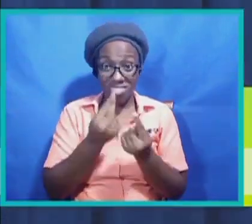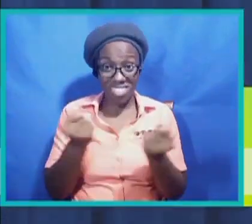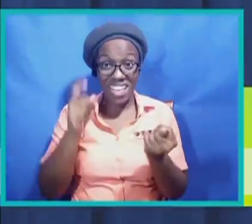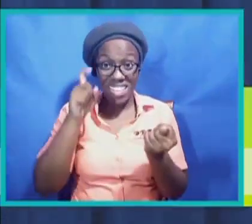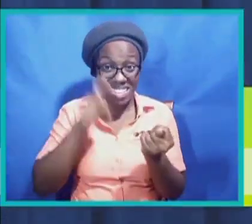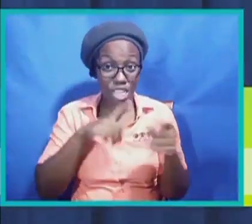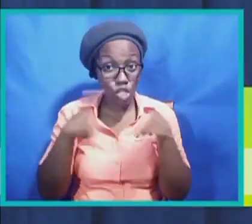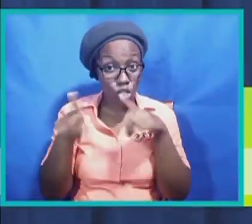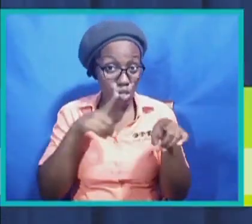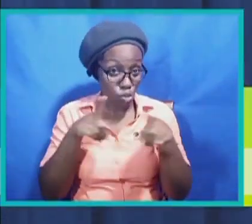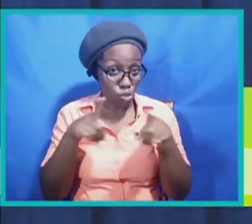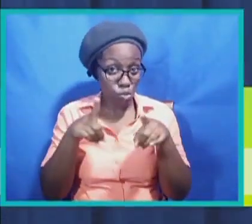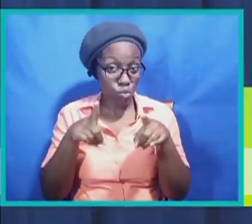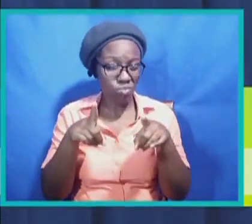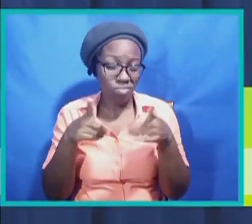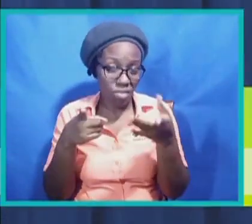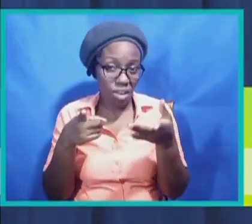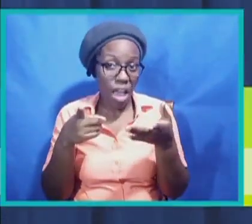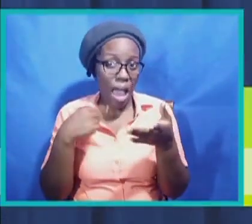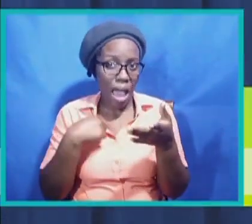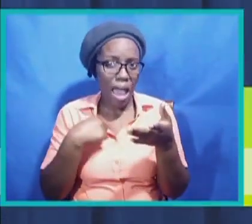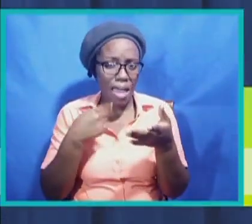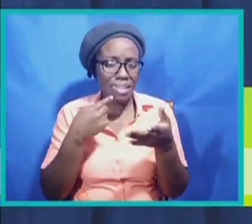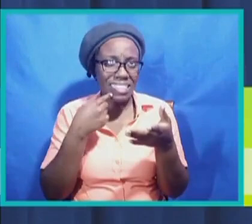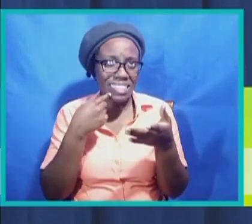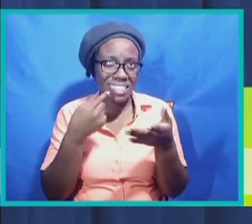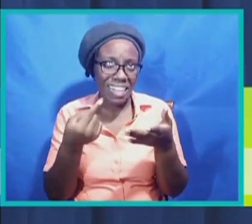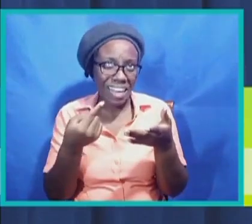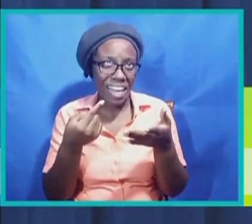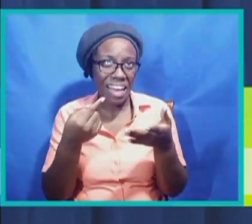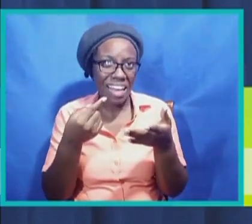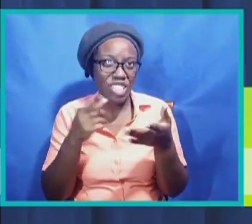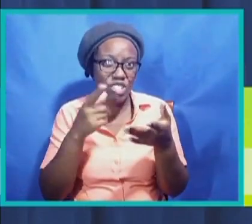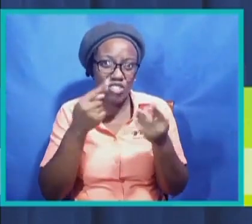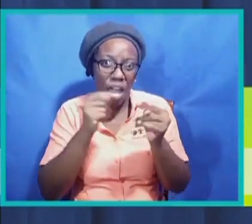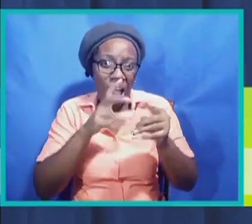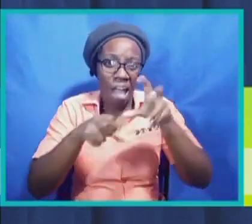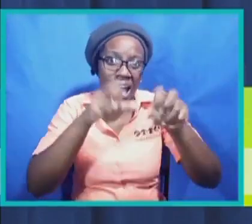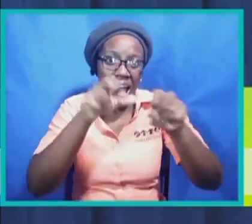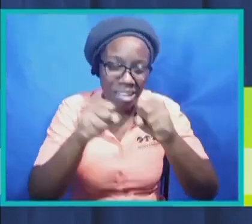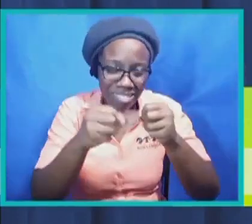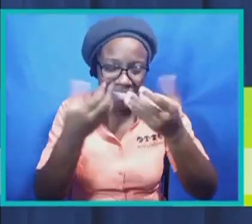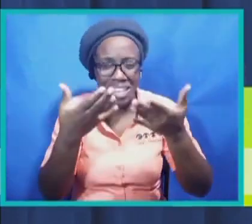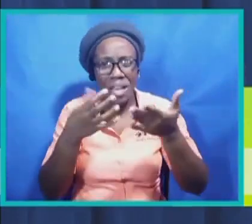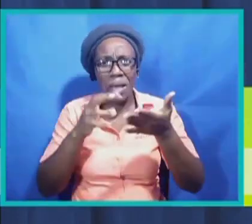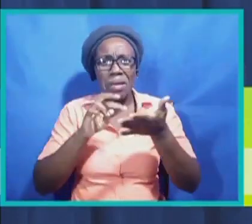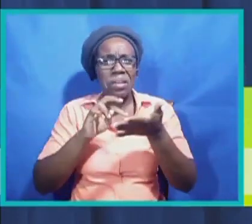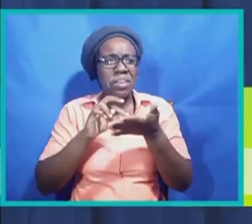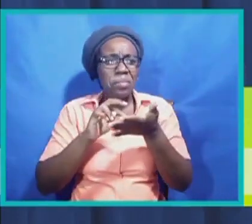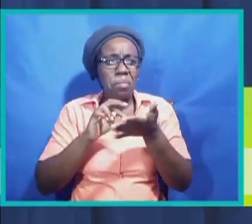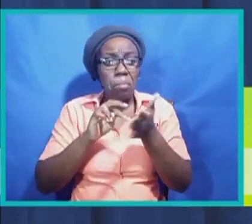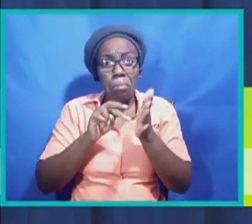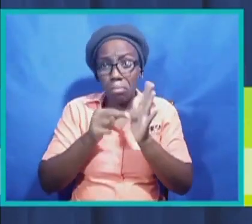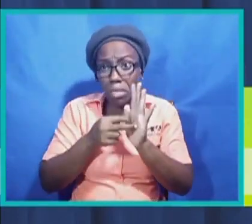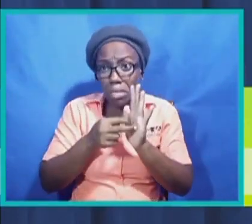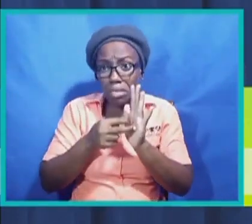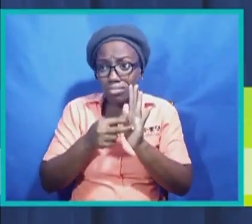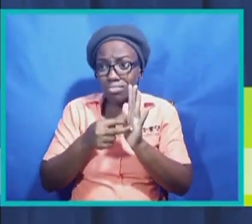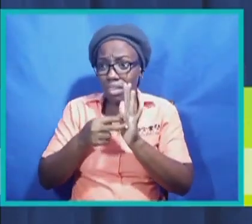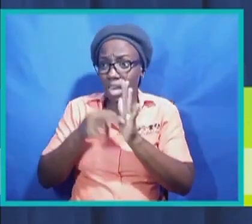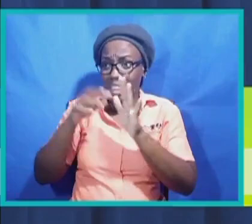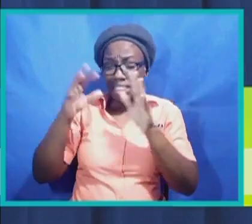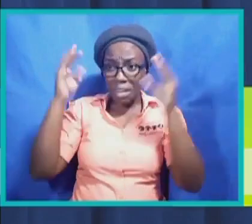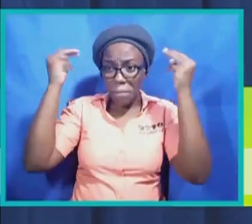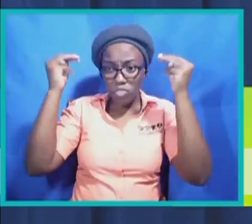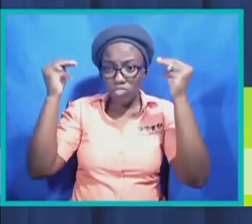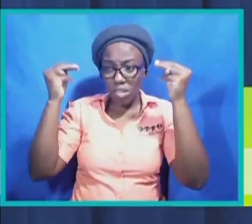while I say playing catch-up, it's not that some of these things were not or have not been on the ministry's agenda. I